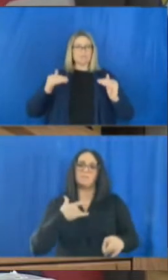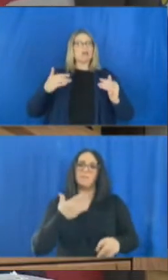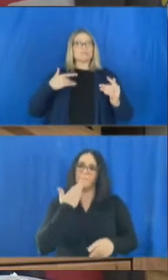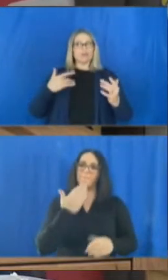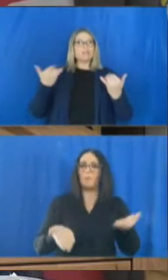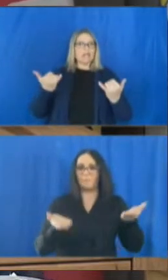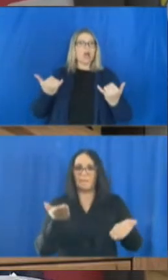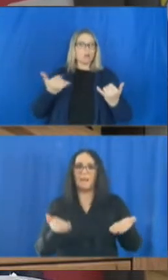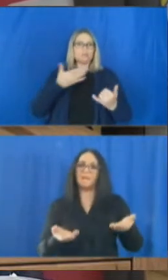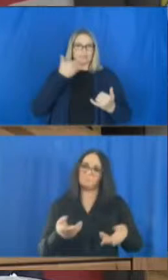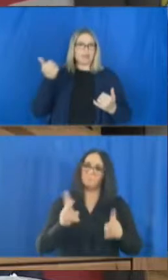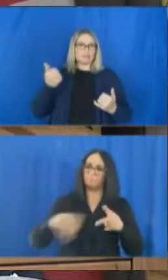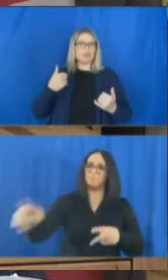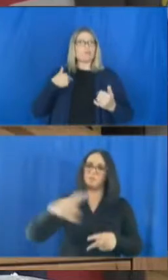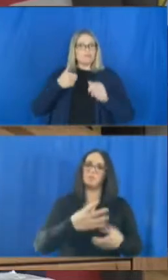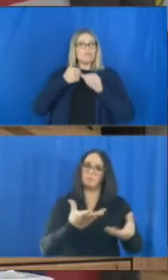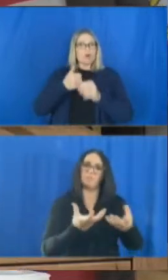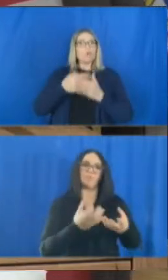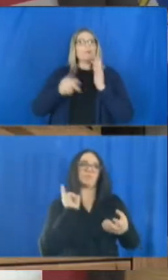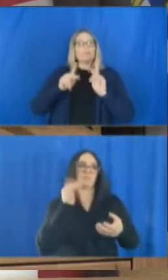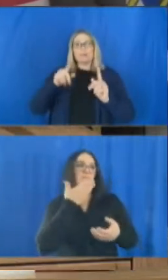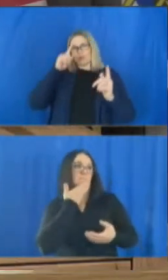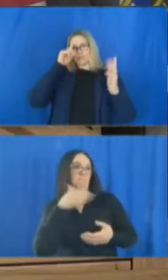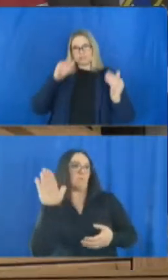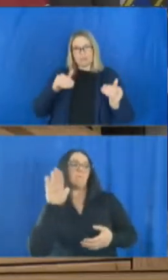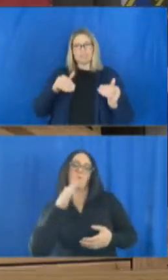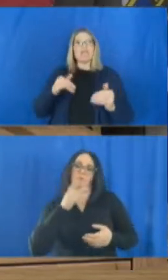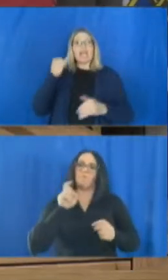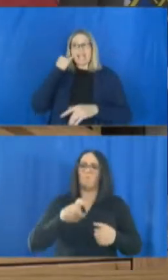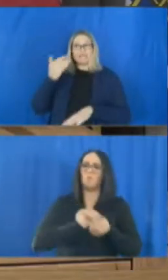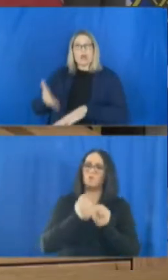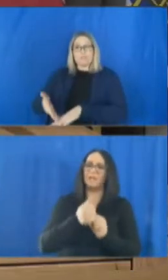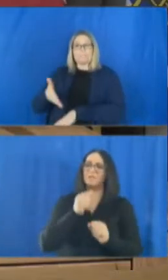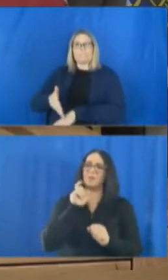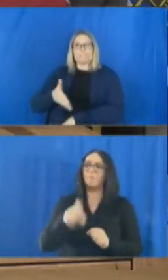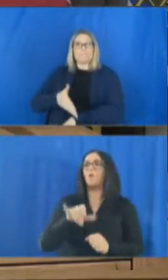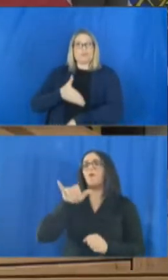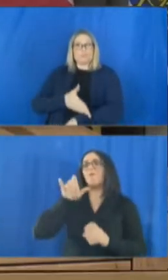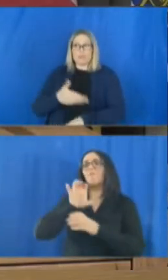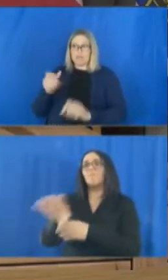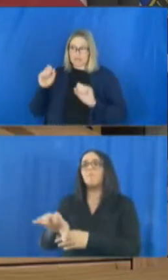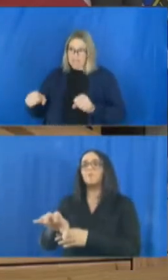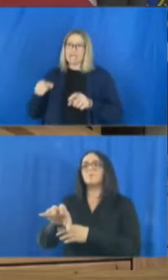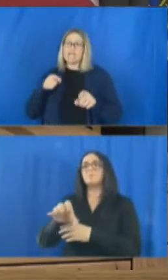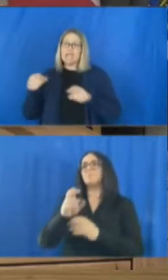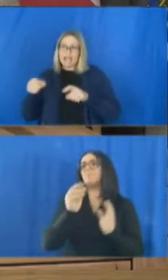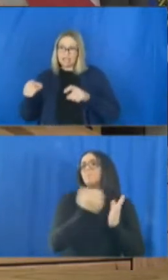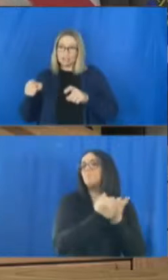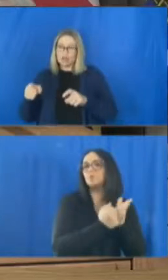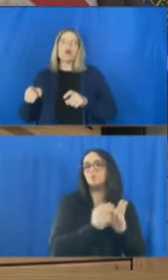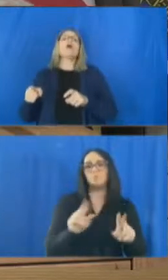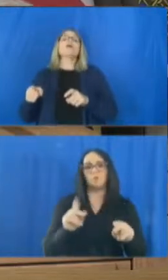rules. Thank you both. Thank you. Cédric Thévin avec l'Acadie Nouvelle.